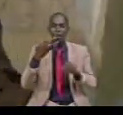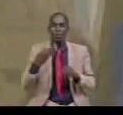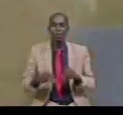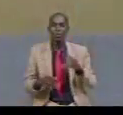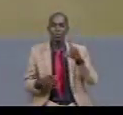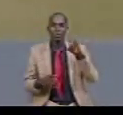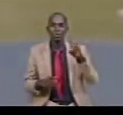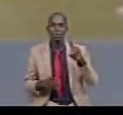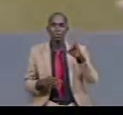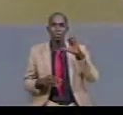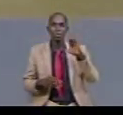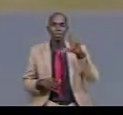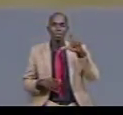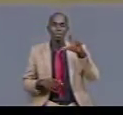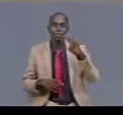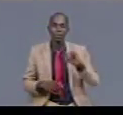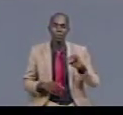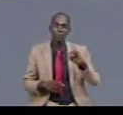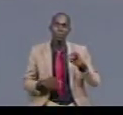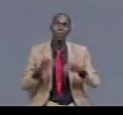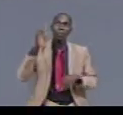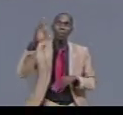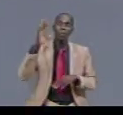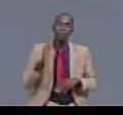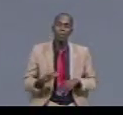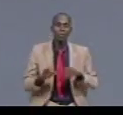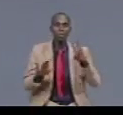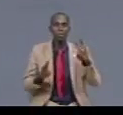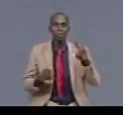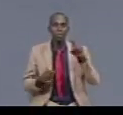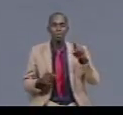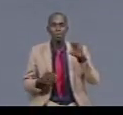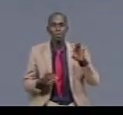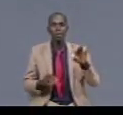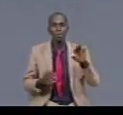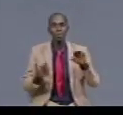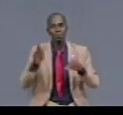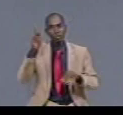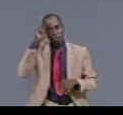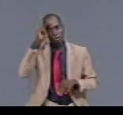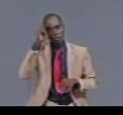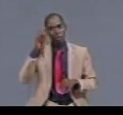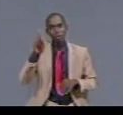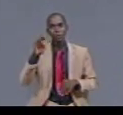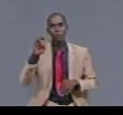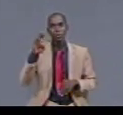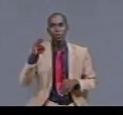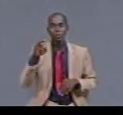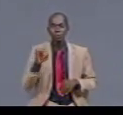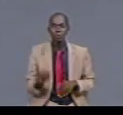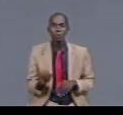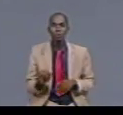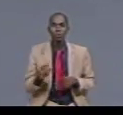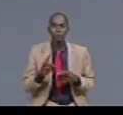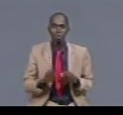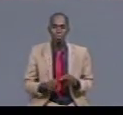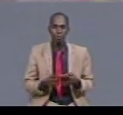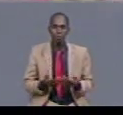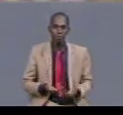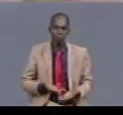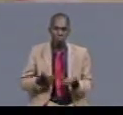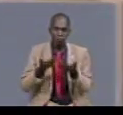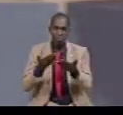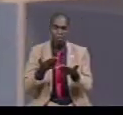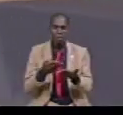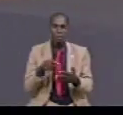Ministry, Pastor Dr. W.F. Kumuyi, to unveil these